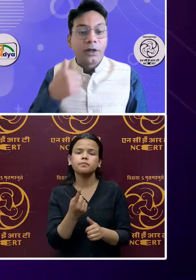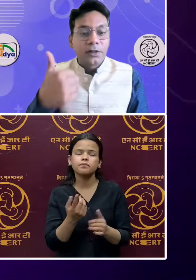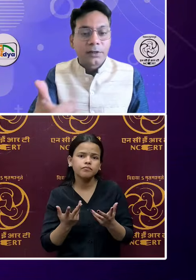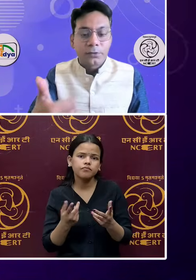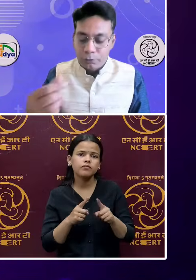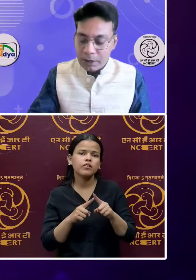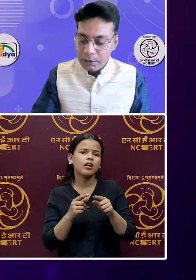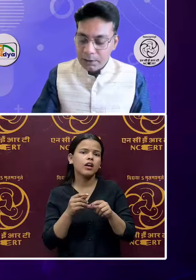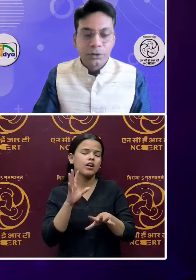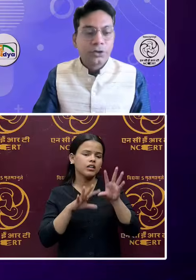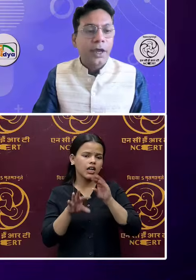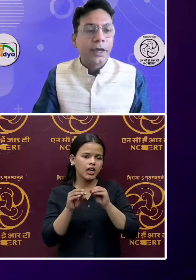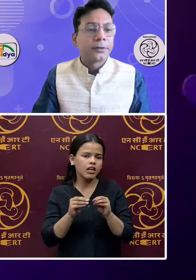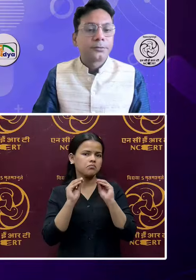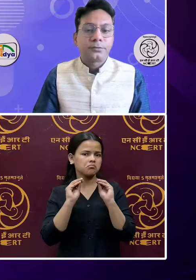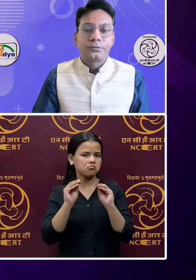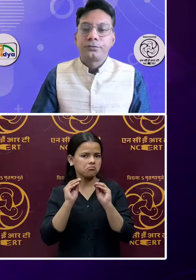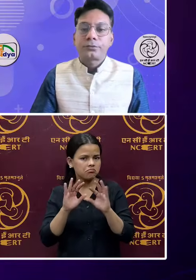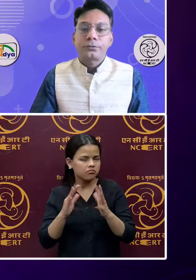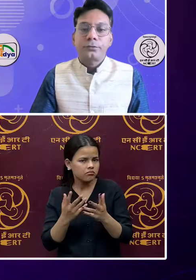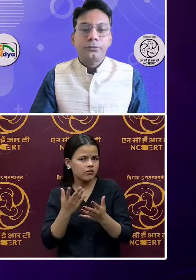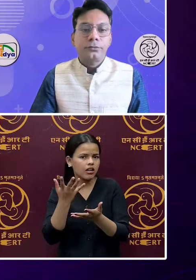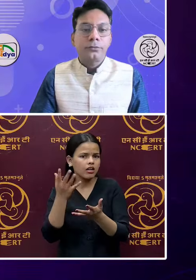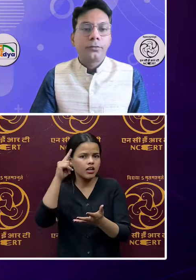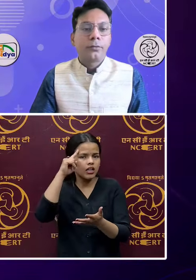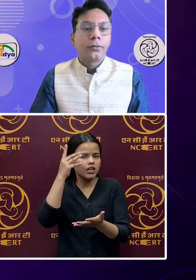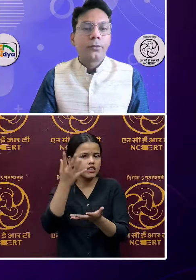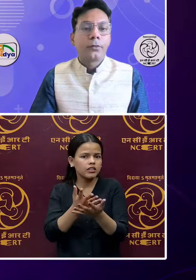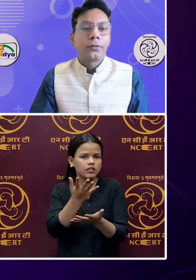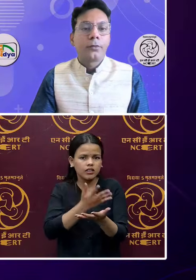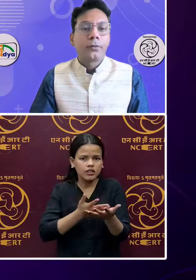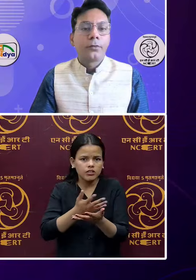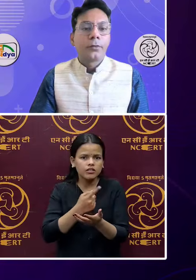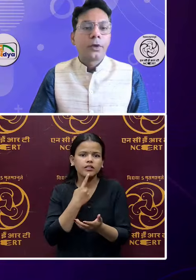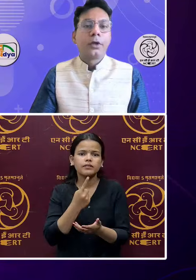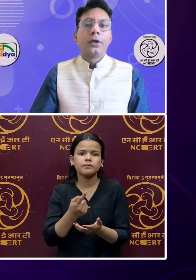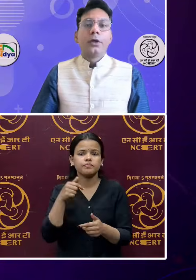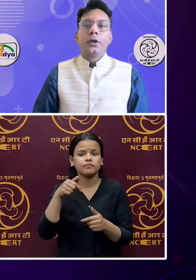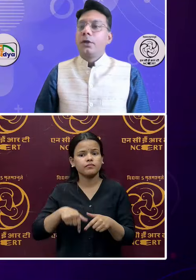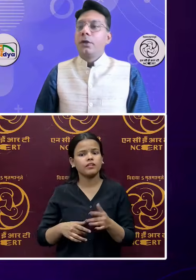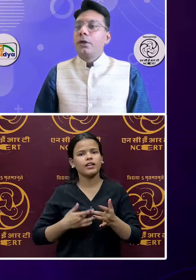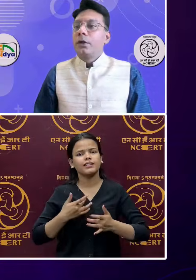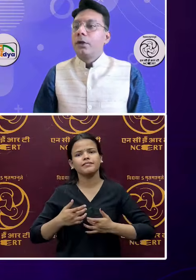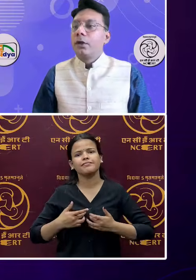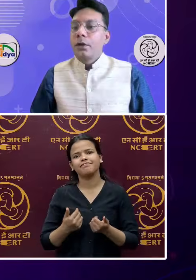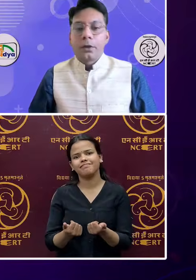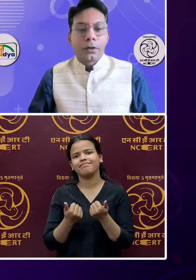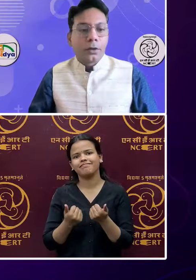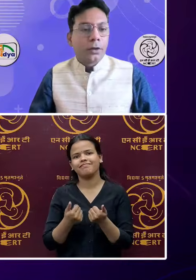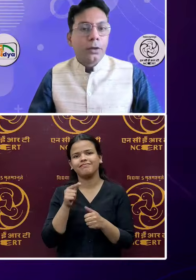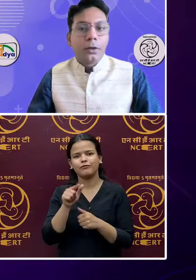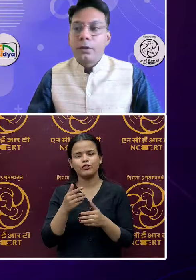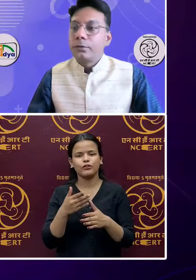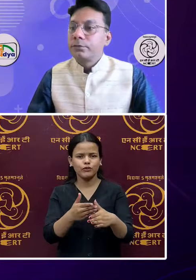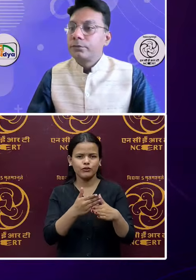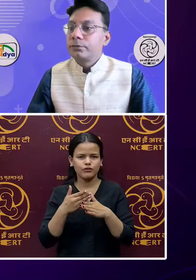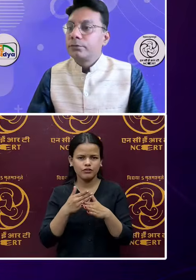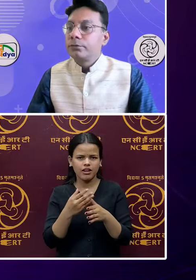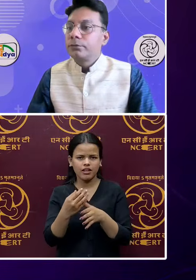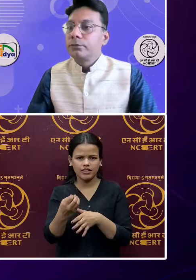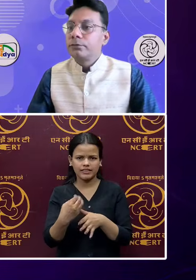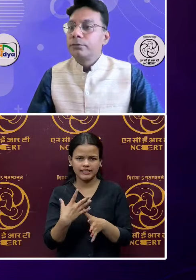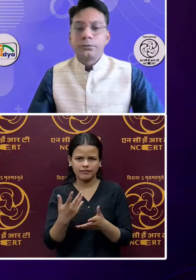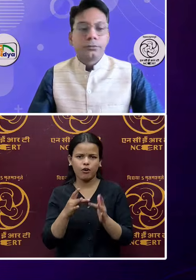trends, what decisions you can take. Now, sir, that's very interesting what you are sharing regarding these